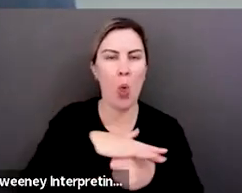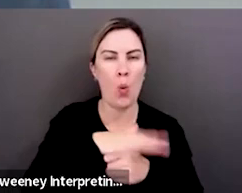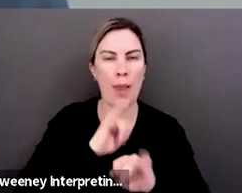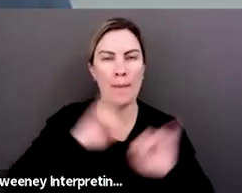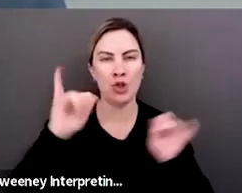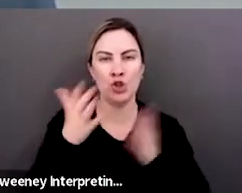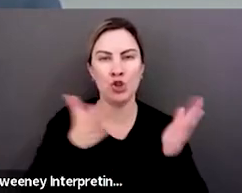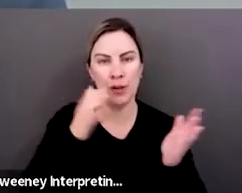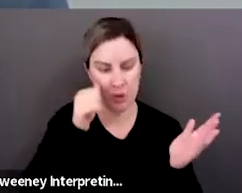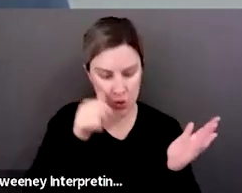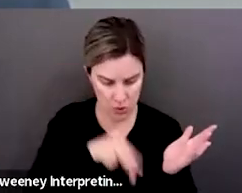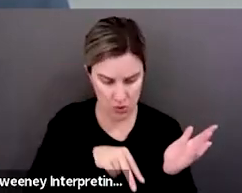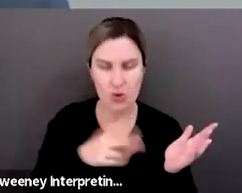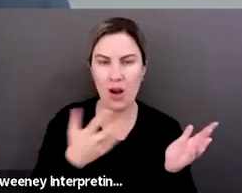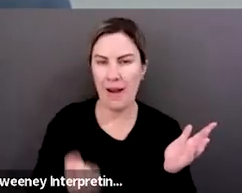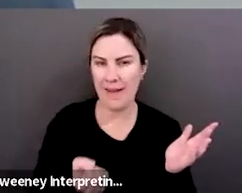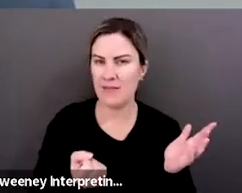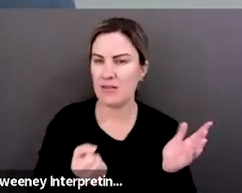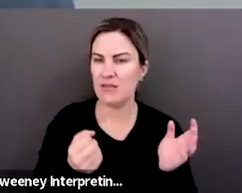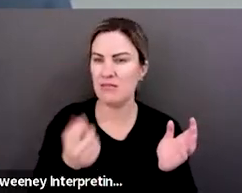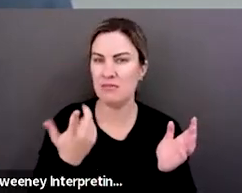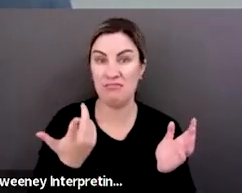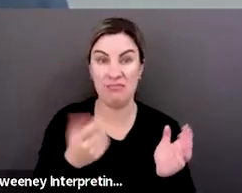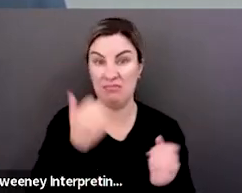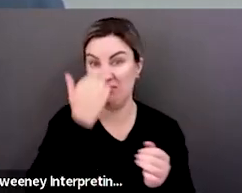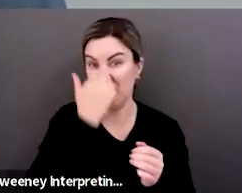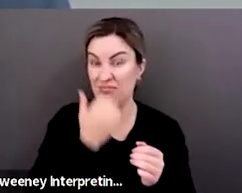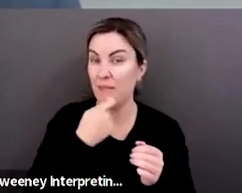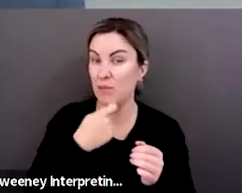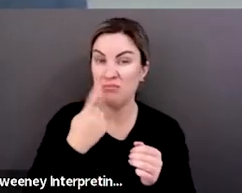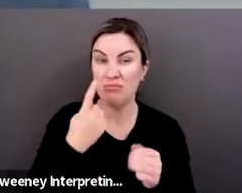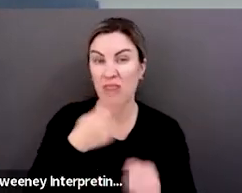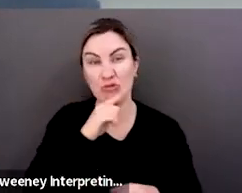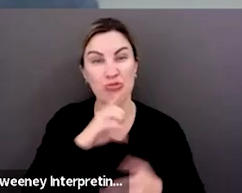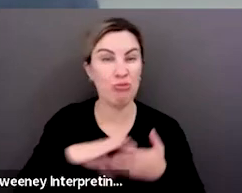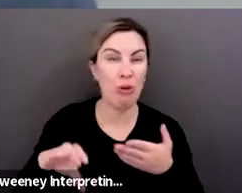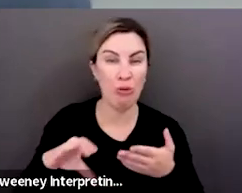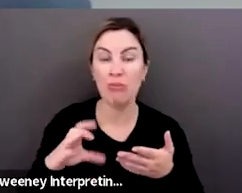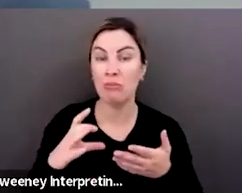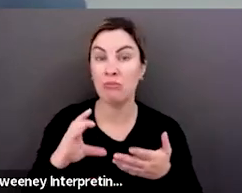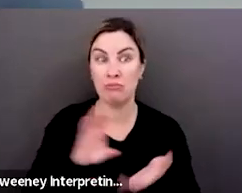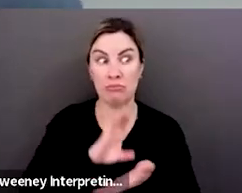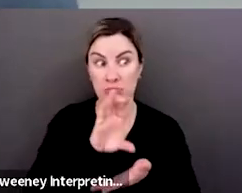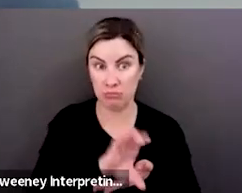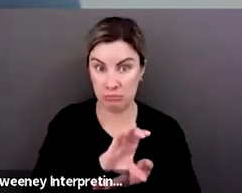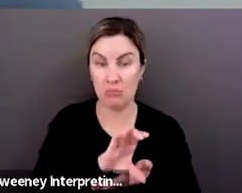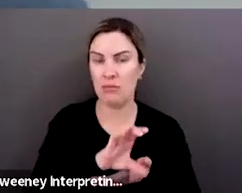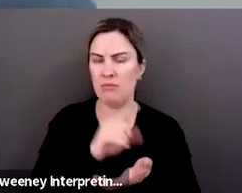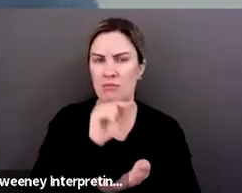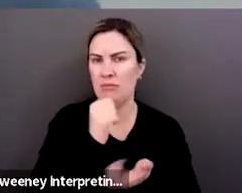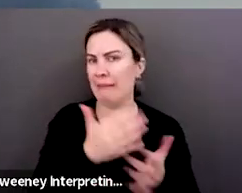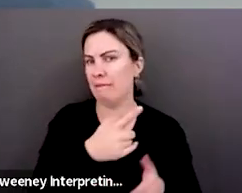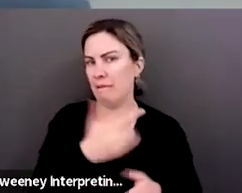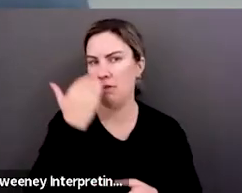services. So a small little investment of a few $100s in that has it's given her a whole new form of